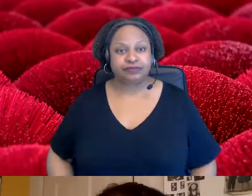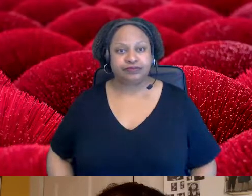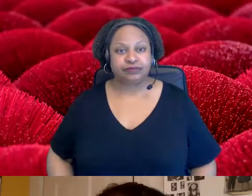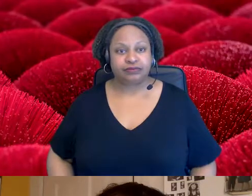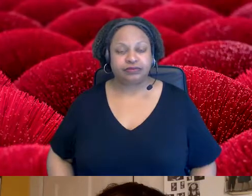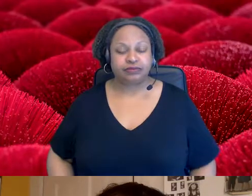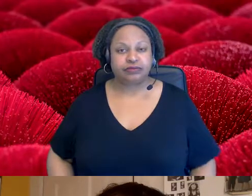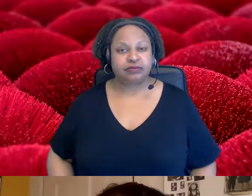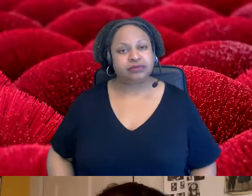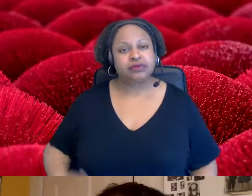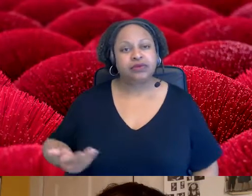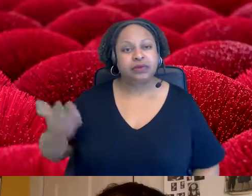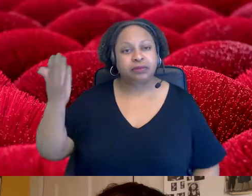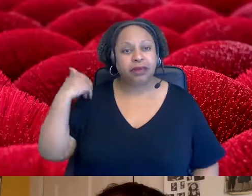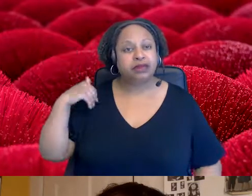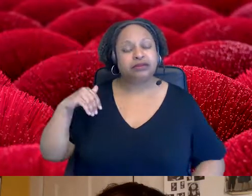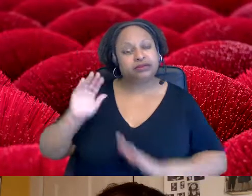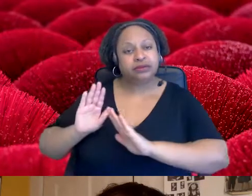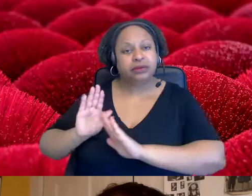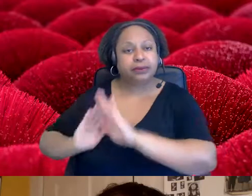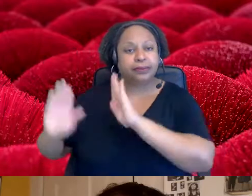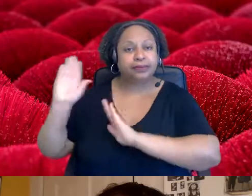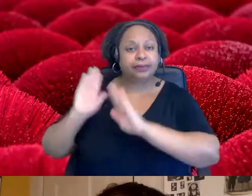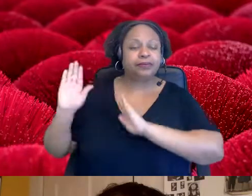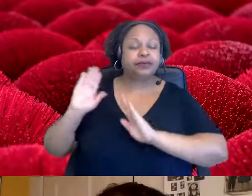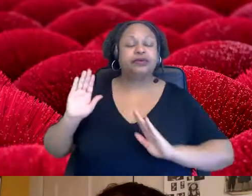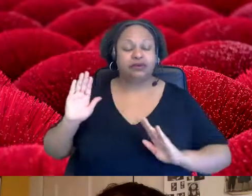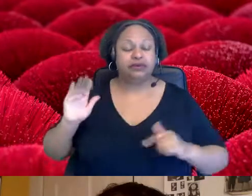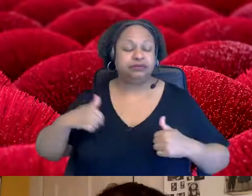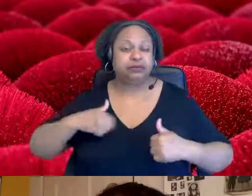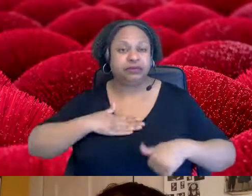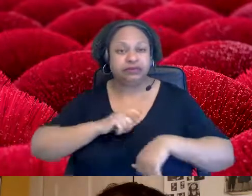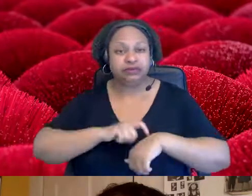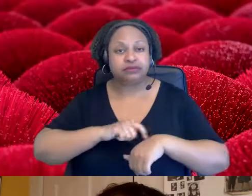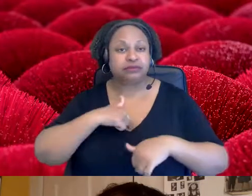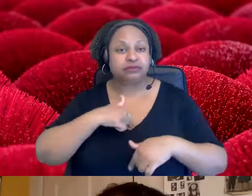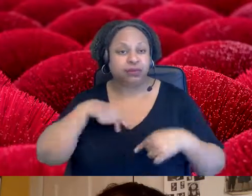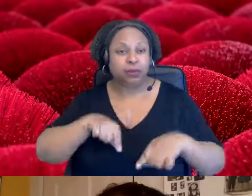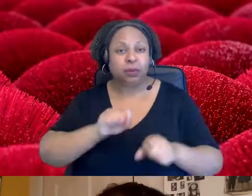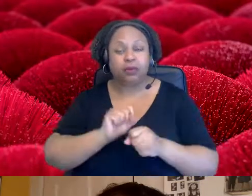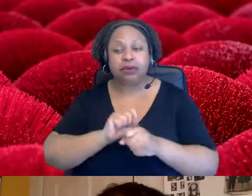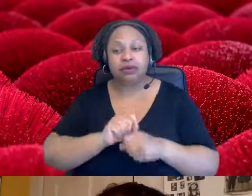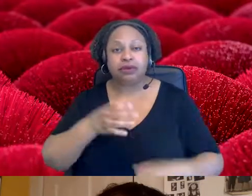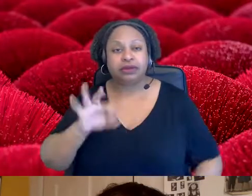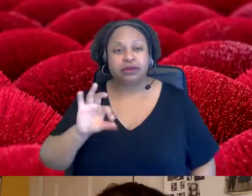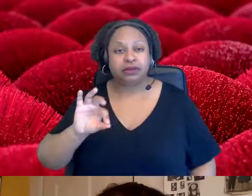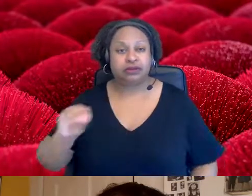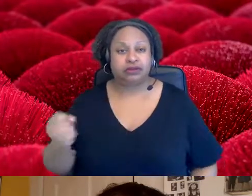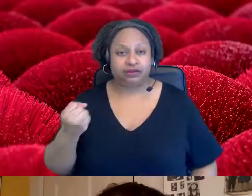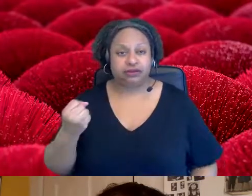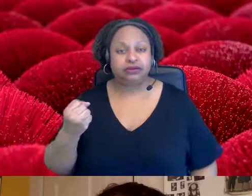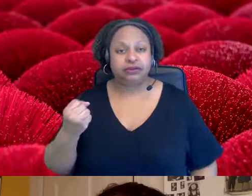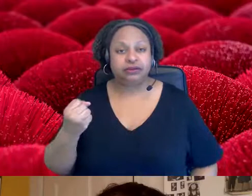when things were serious, you know, when I worked in the 90s, there was always, I actually identified like-minded